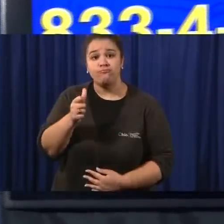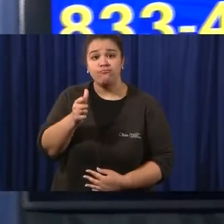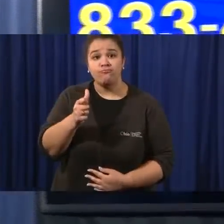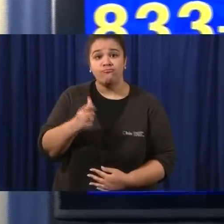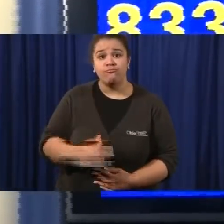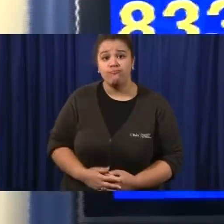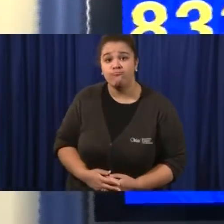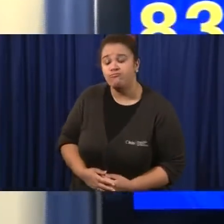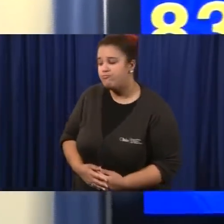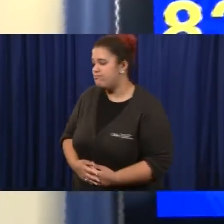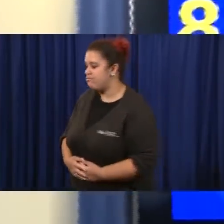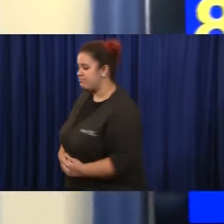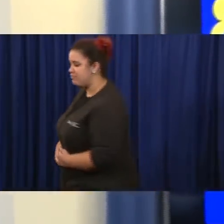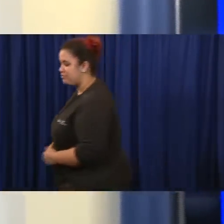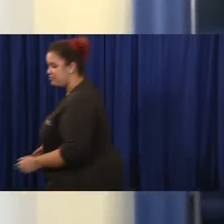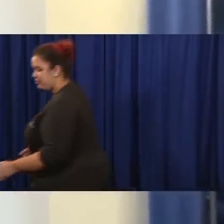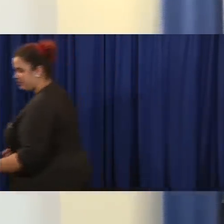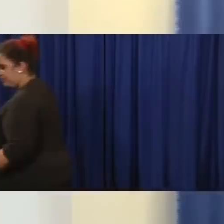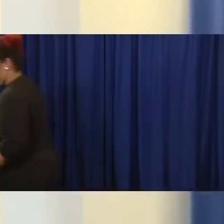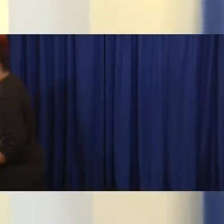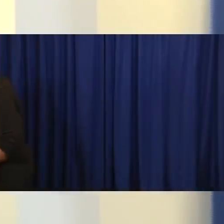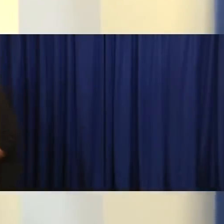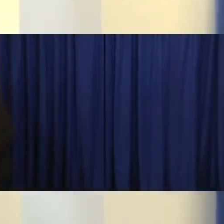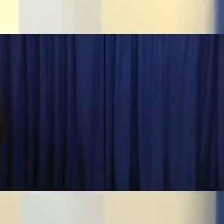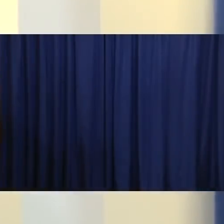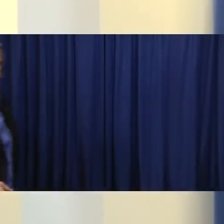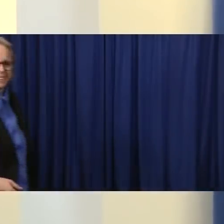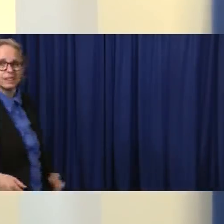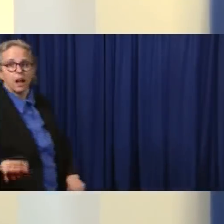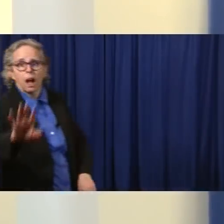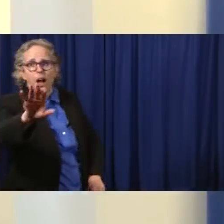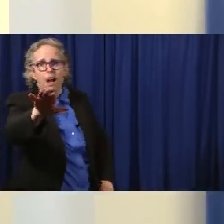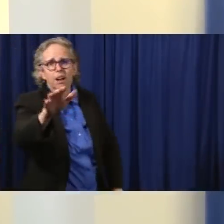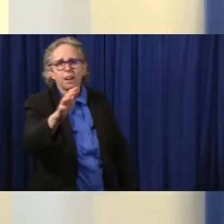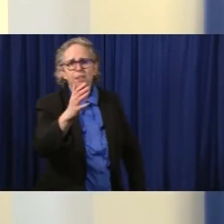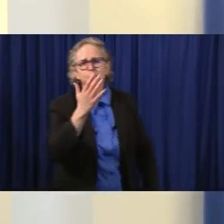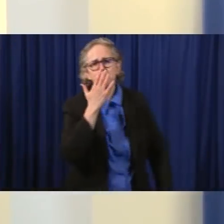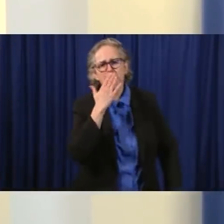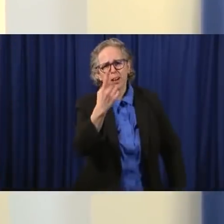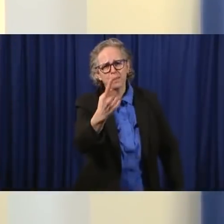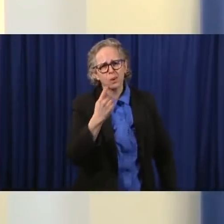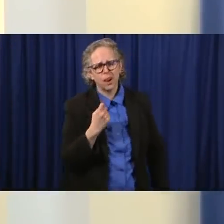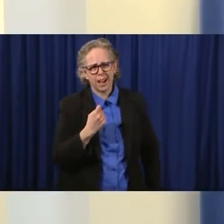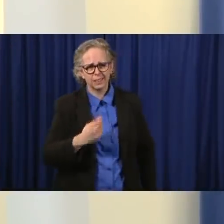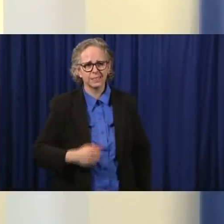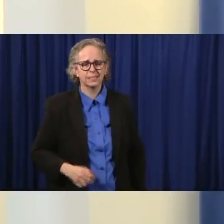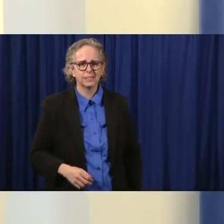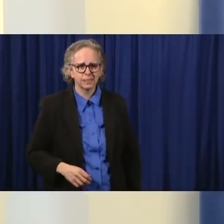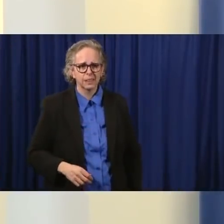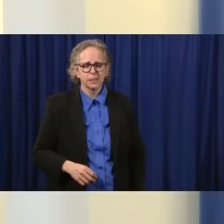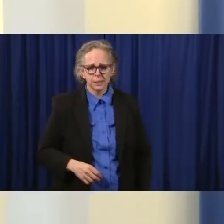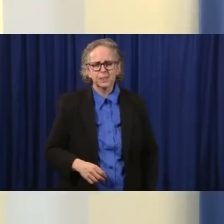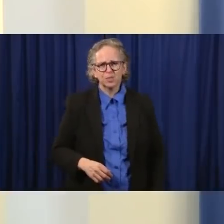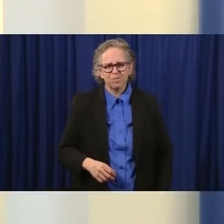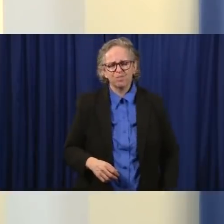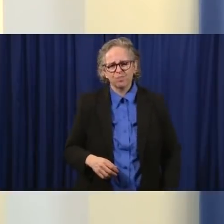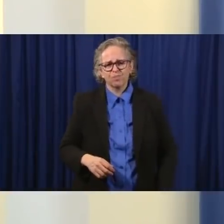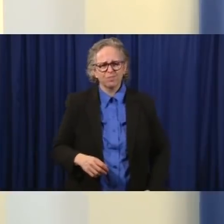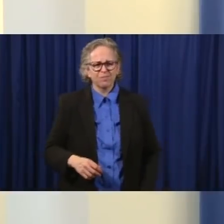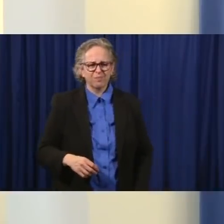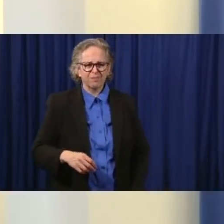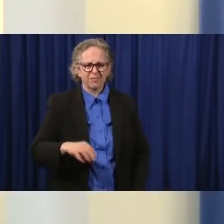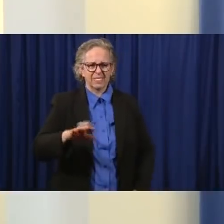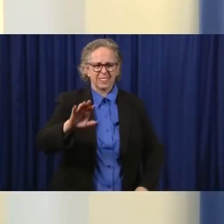Hi, thank you for that question. So, we don't want to gamble. Gamble's a harsh word